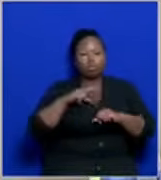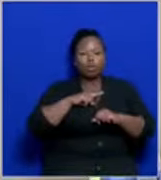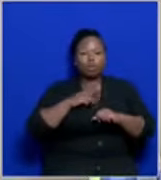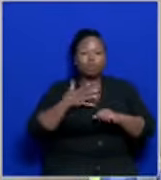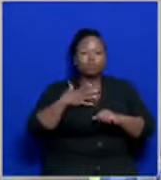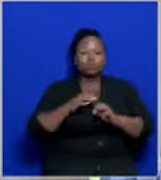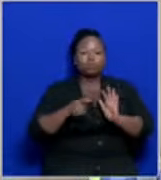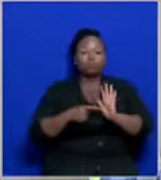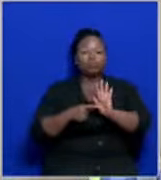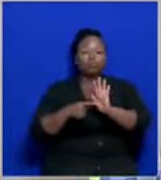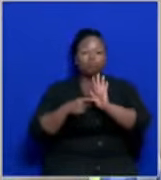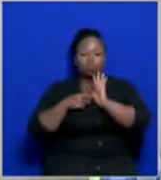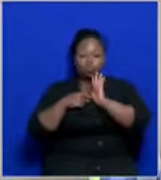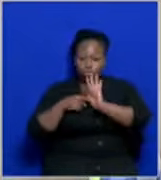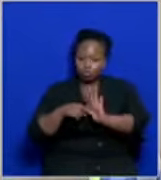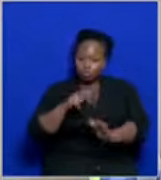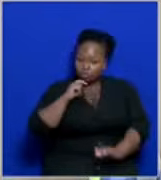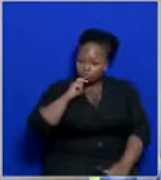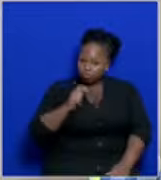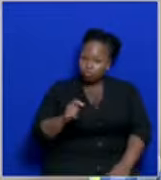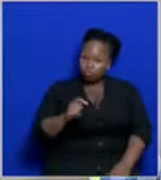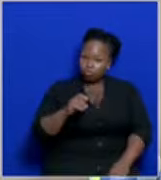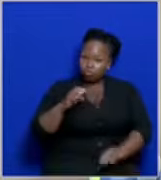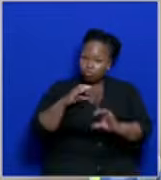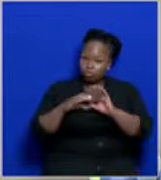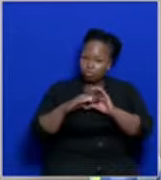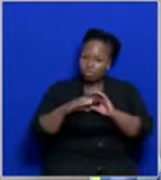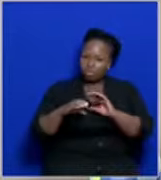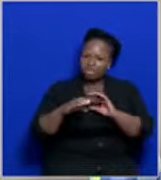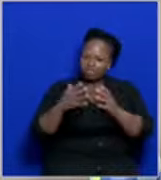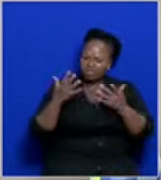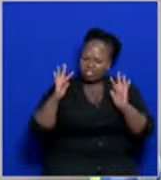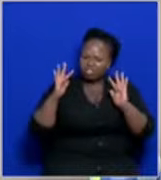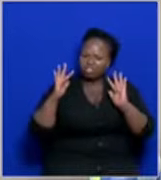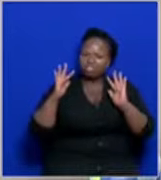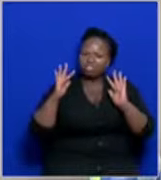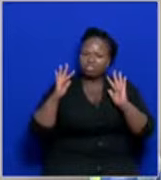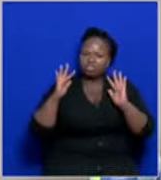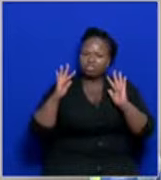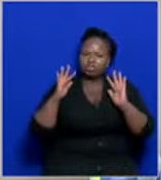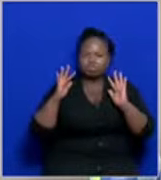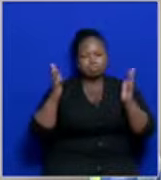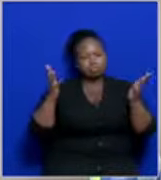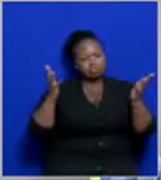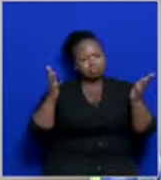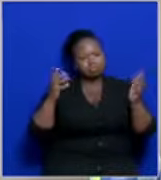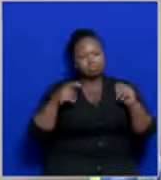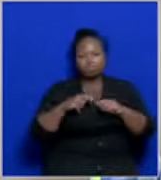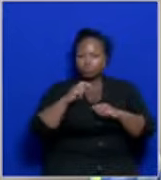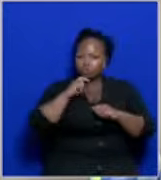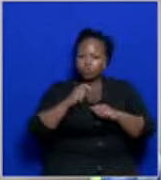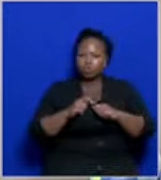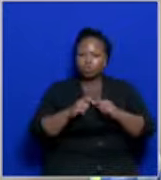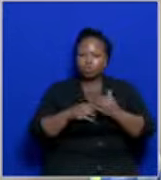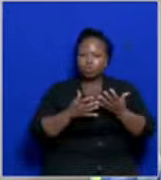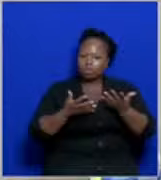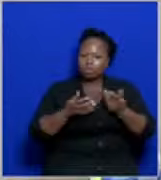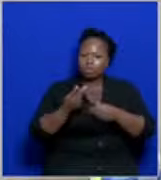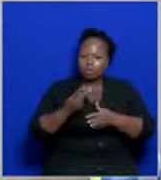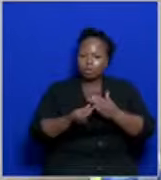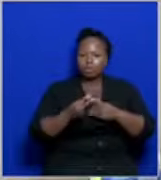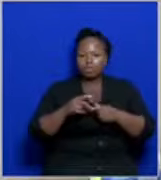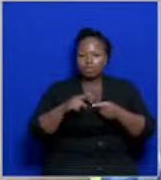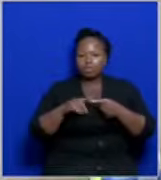had fairly extensive, if I may call them that, communication with both Commissioner Spies and Chief